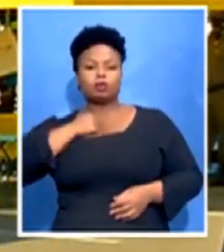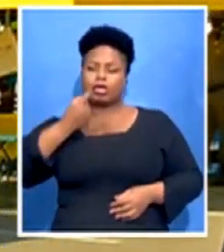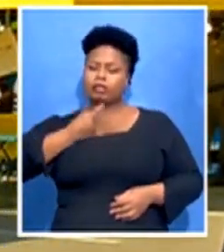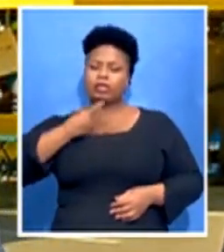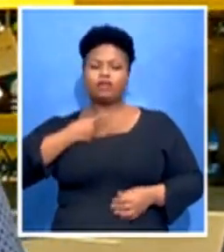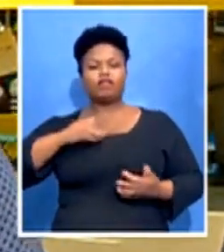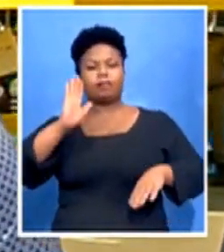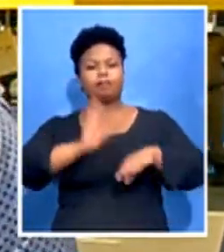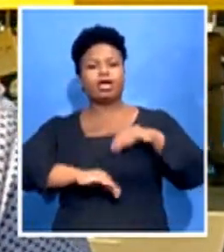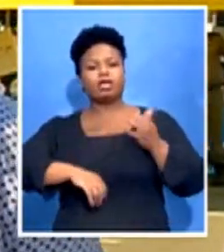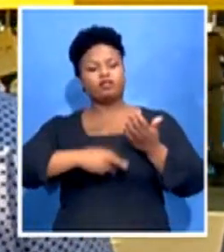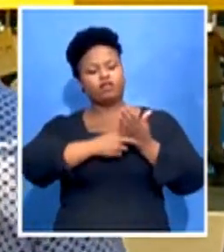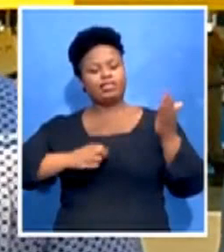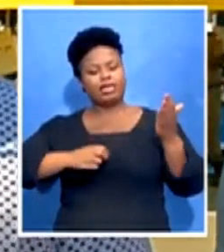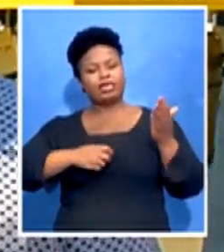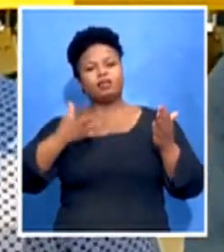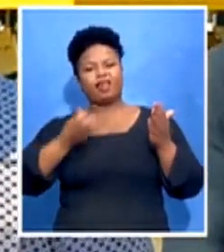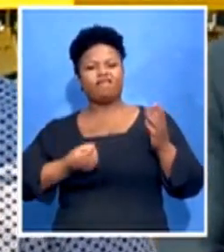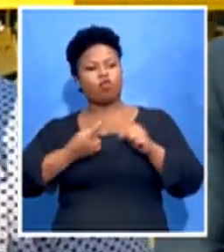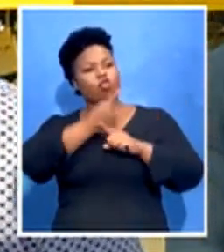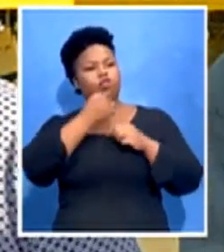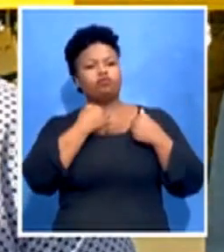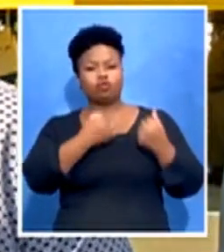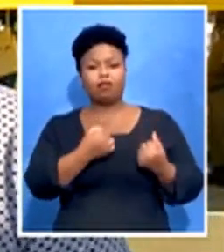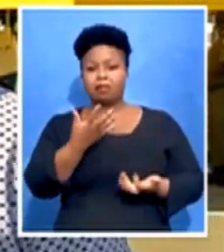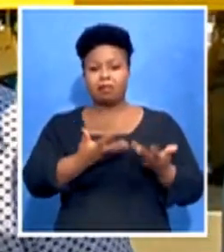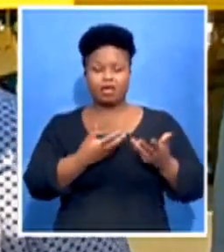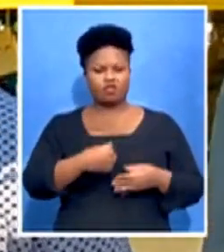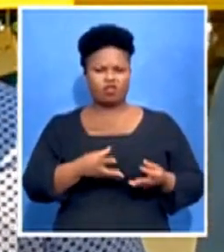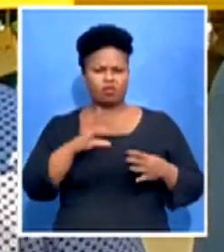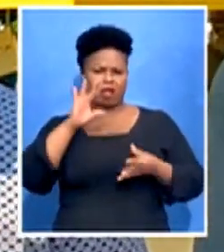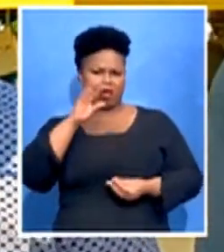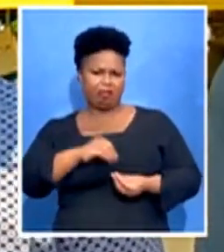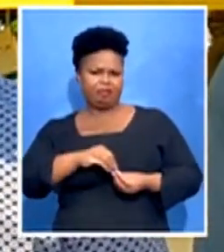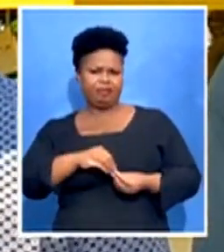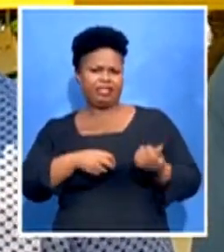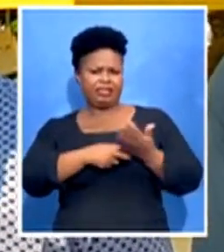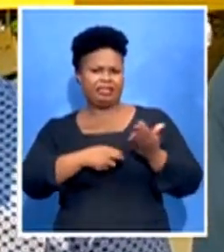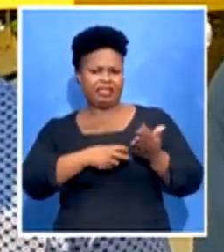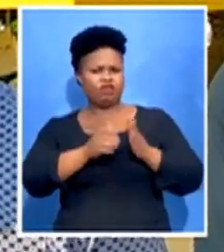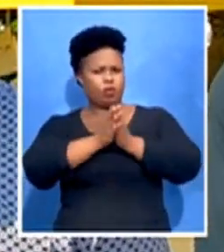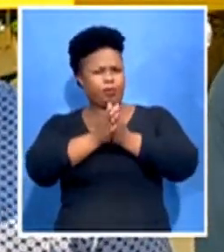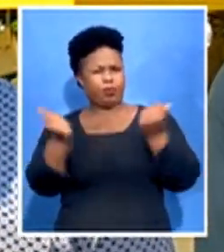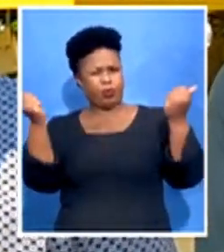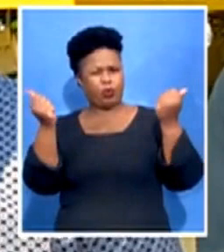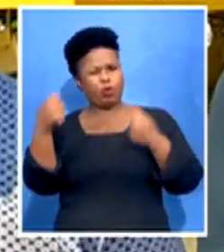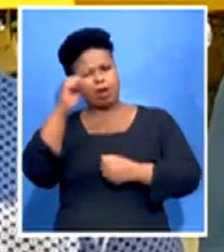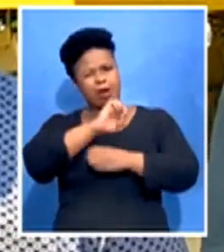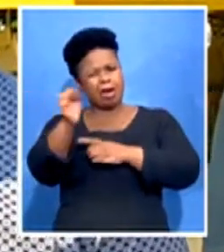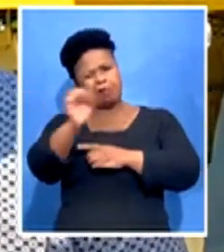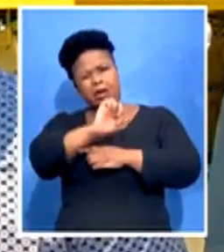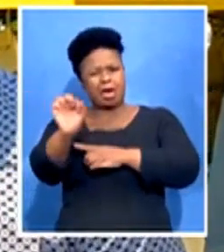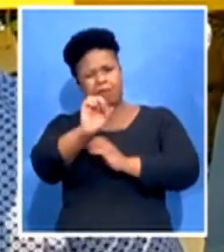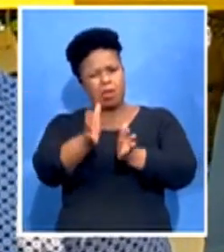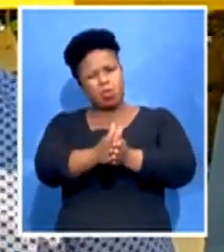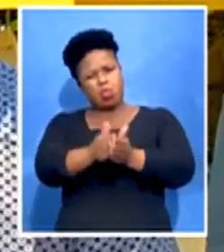you might have accumulated tickets, probably speed tickets, maybe you are speed happy and you know your foot is heavy,